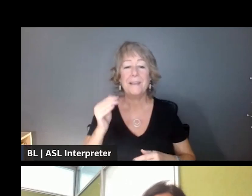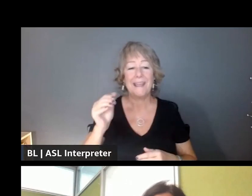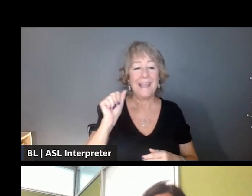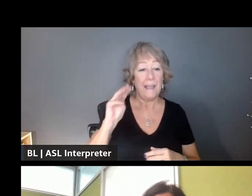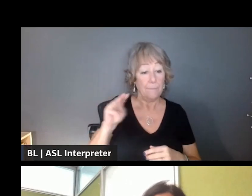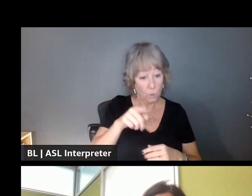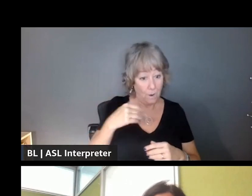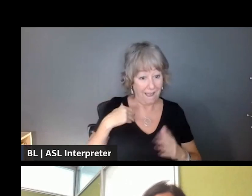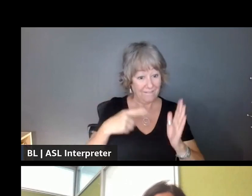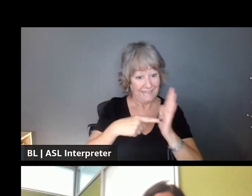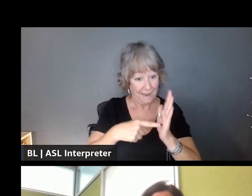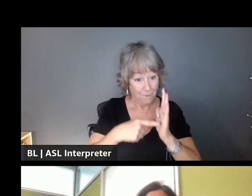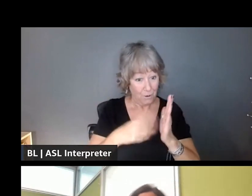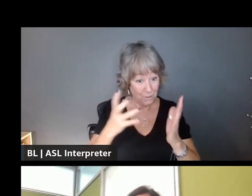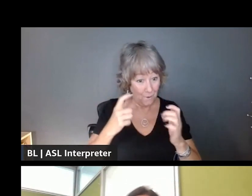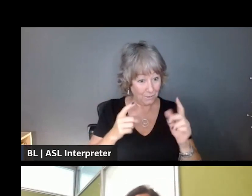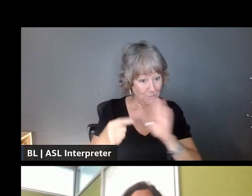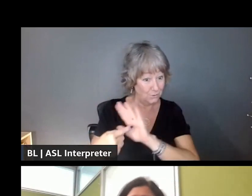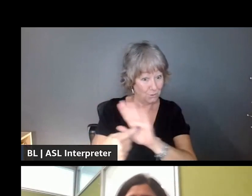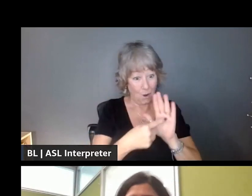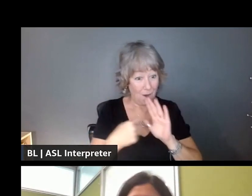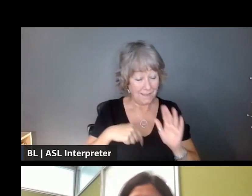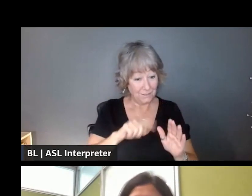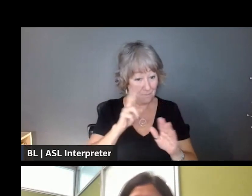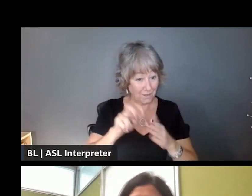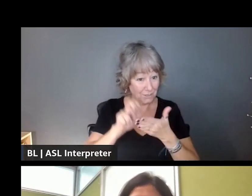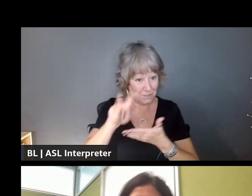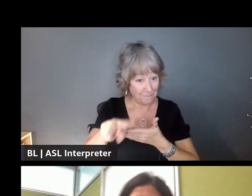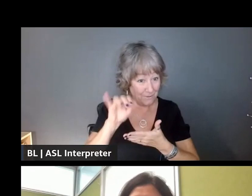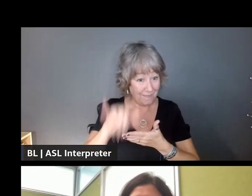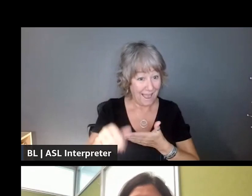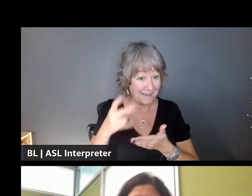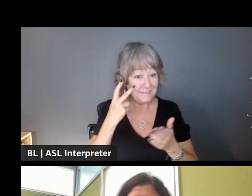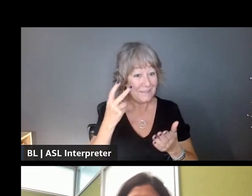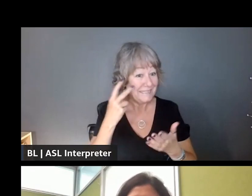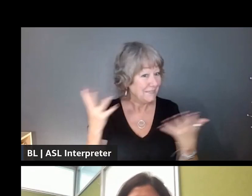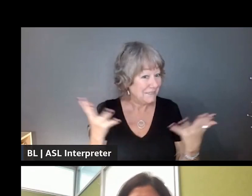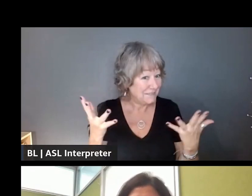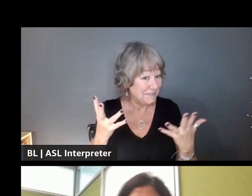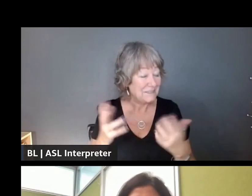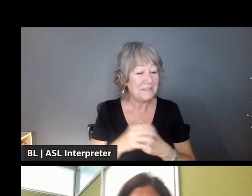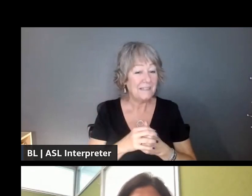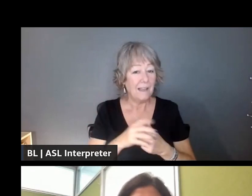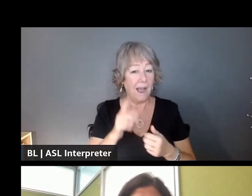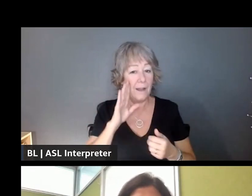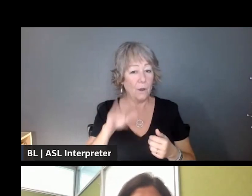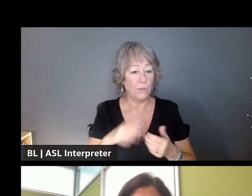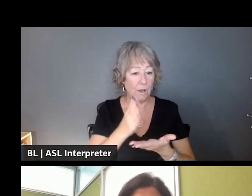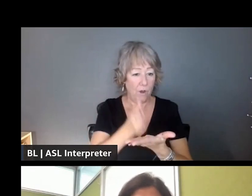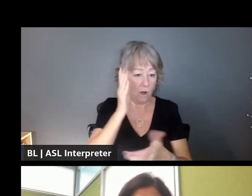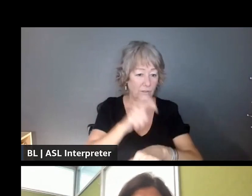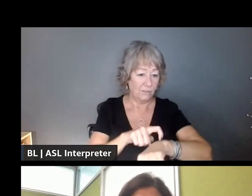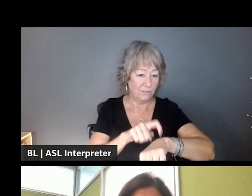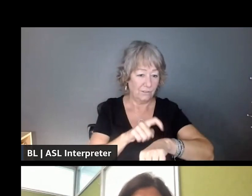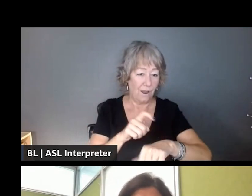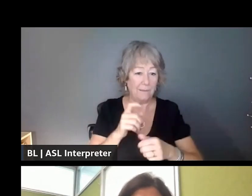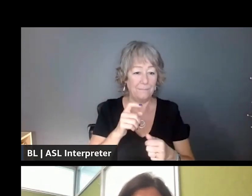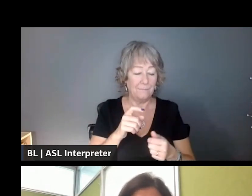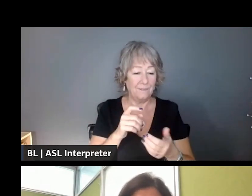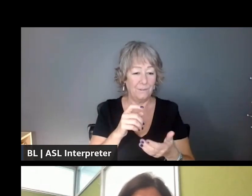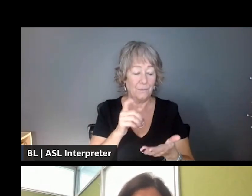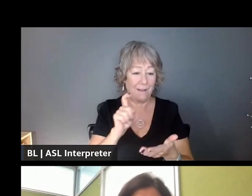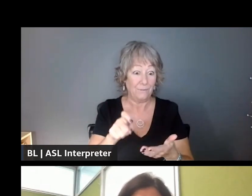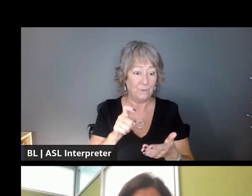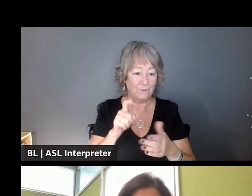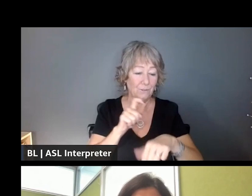to show us. Do you want to hop into the demo? I know we've got Yeah. you've got a hard stop, so we want to make sure we get to see